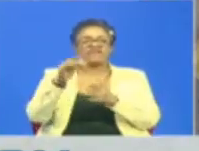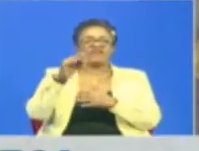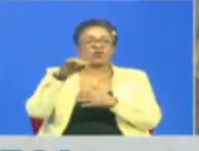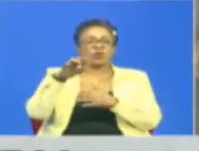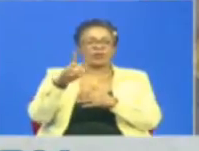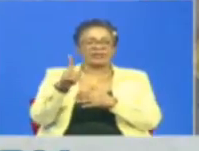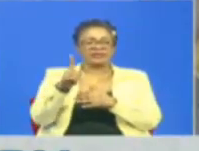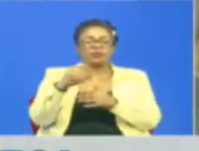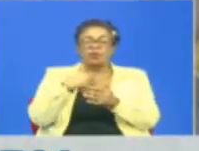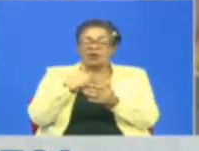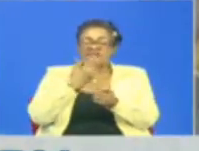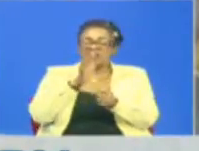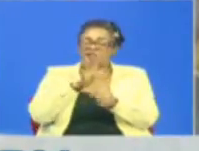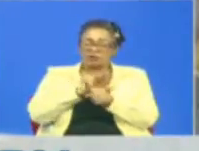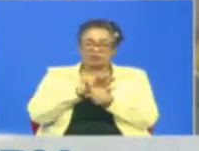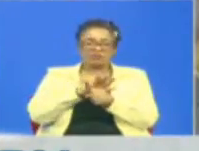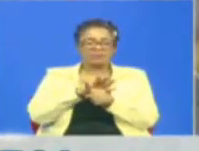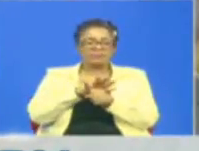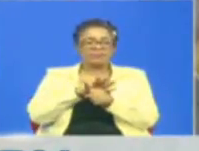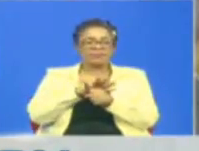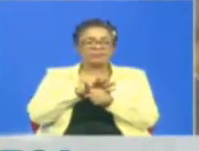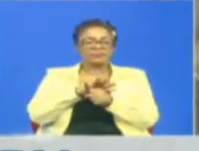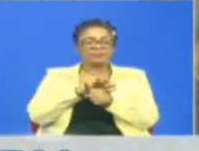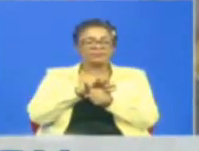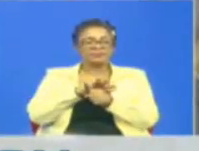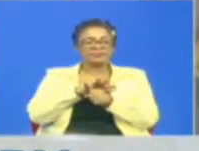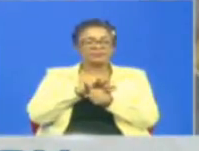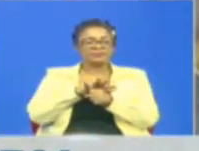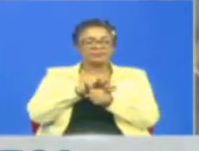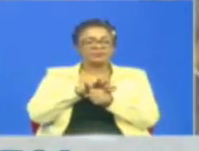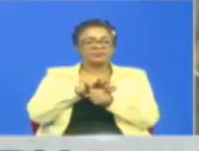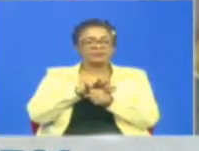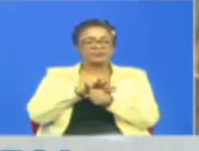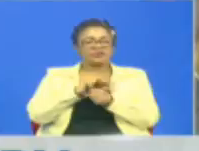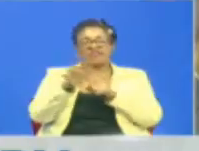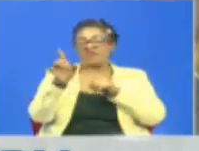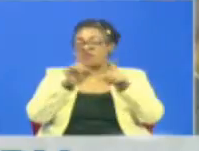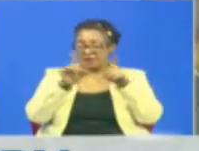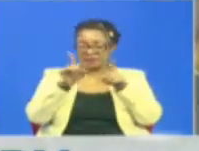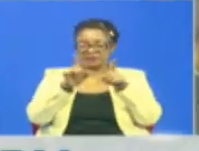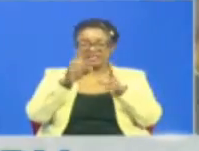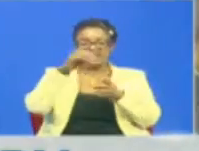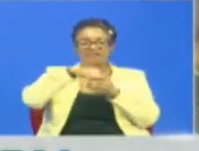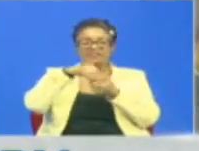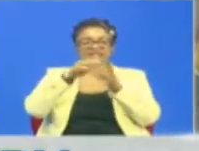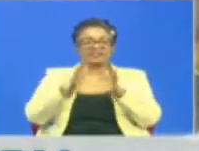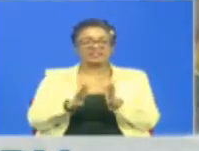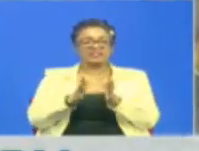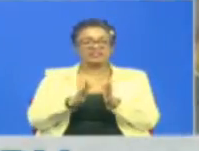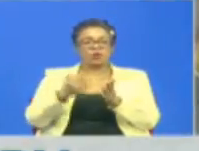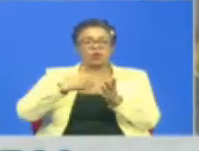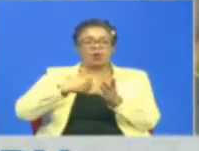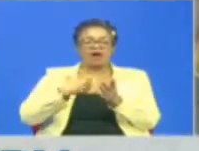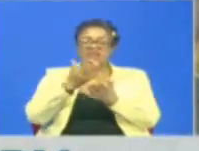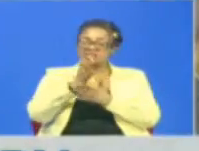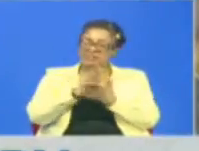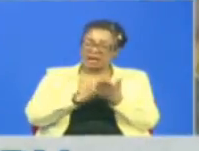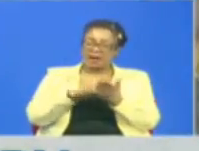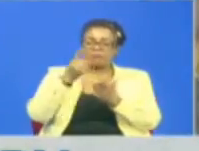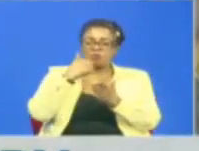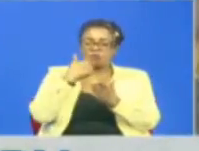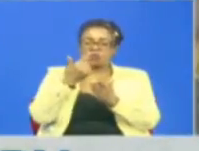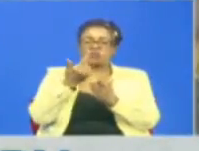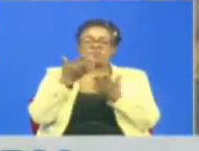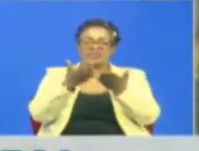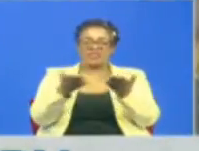a lot in terms of foreign direct investors. They are going to run into the country